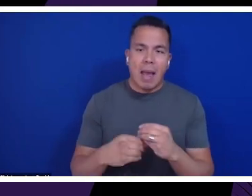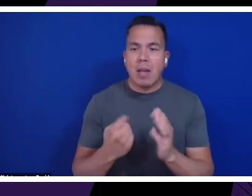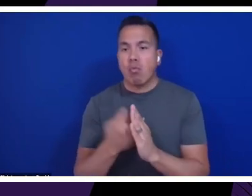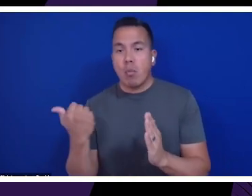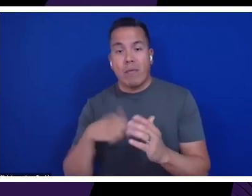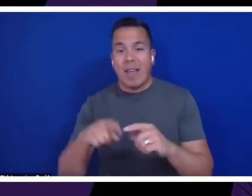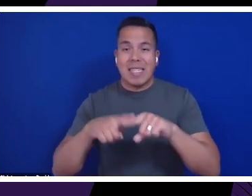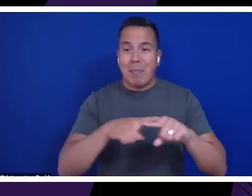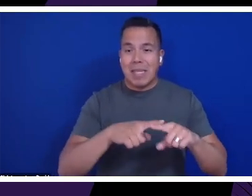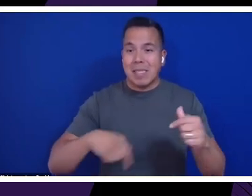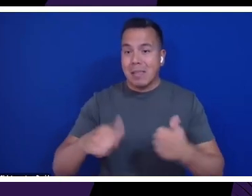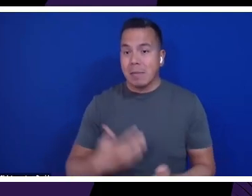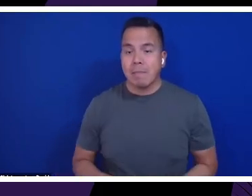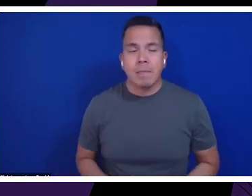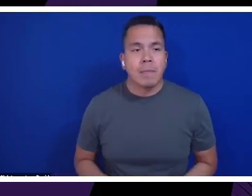dependencies there.